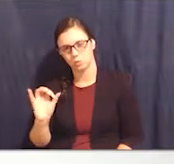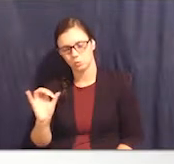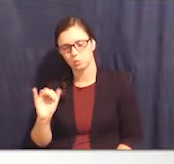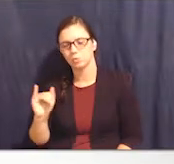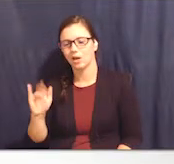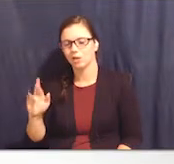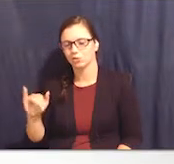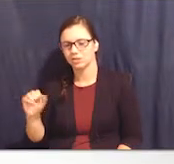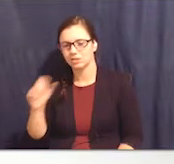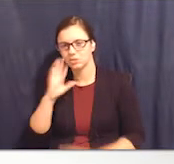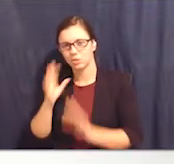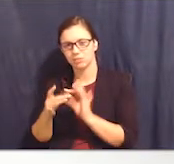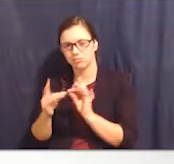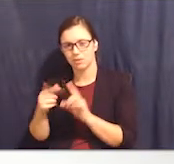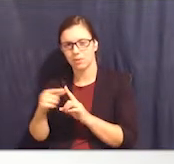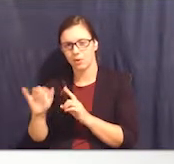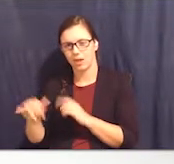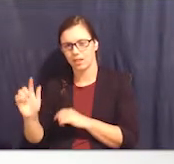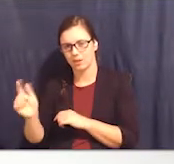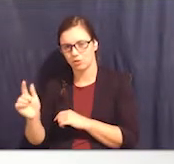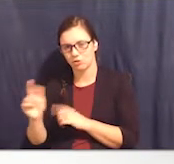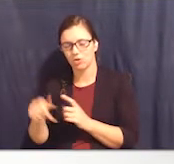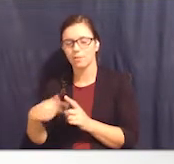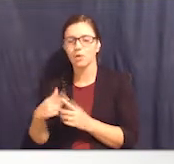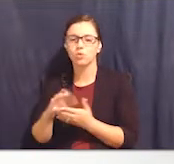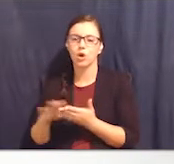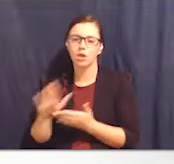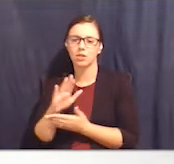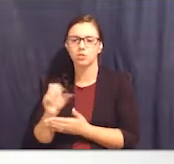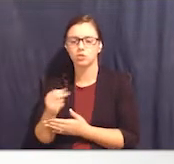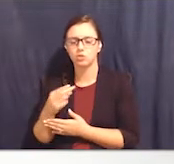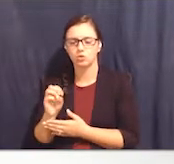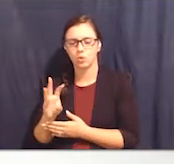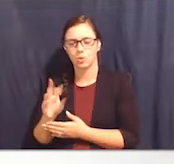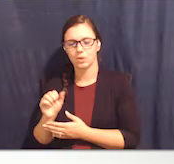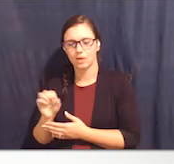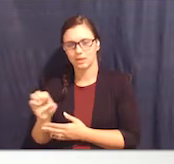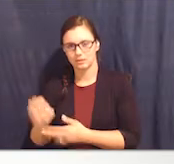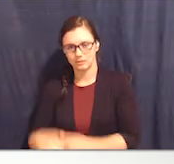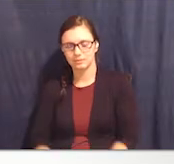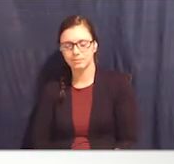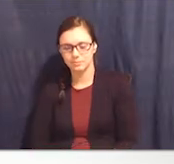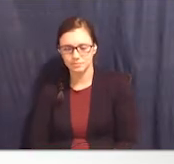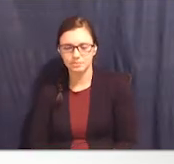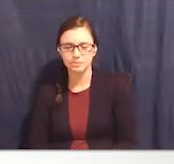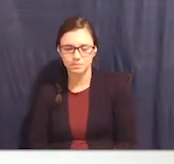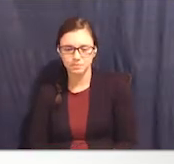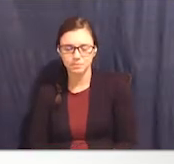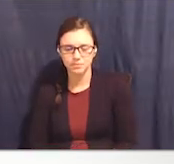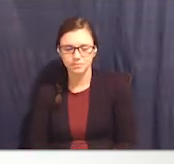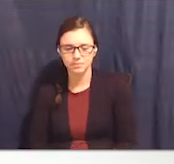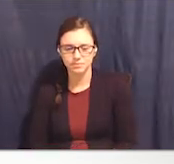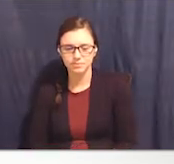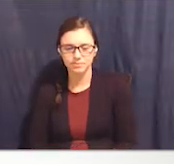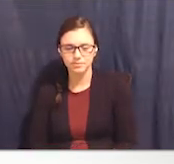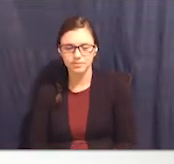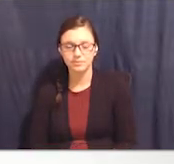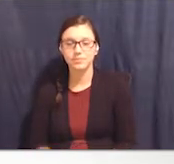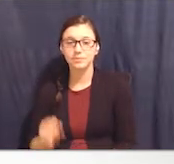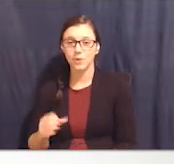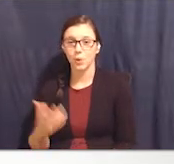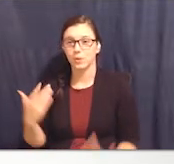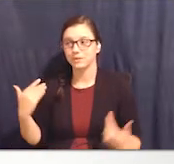course Miami, UCF, which is where we're located. Although we're the coordinating center, there's also a